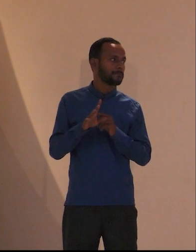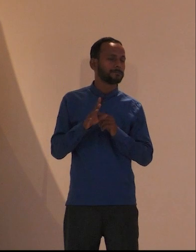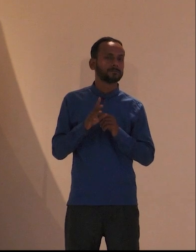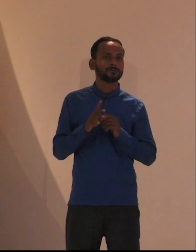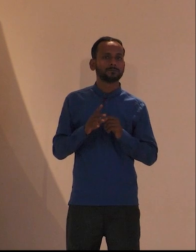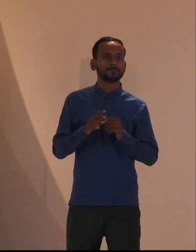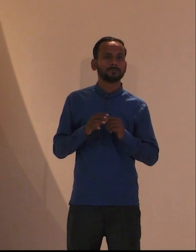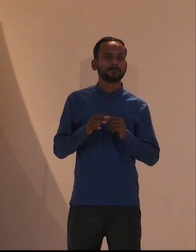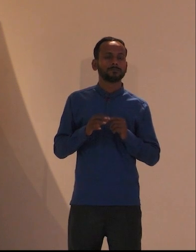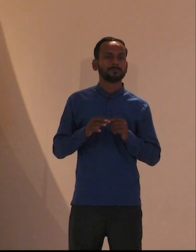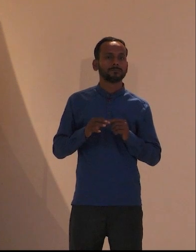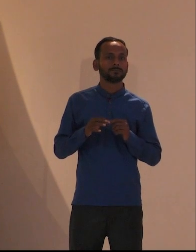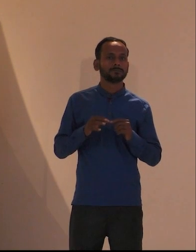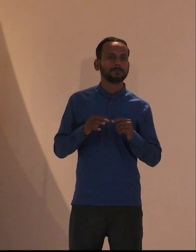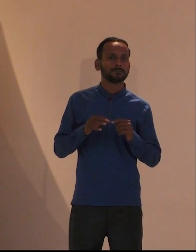on